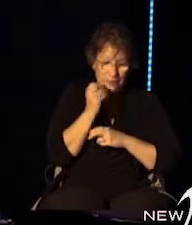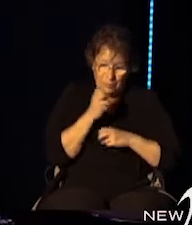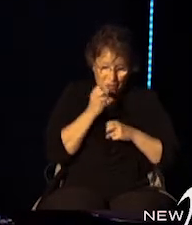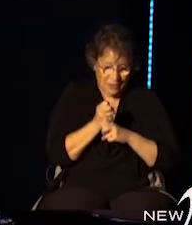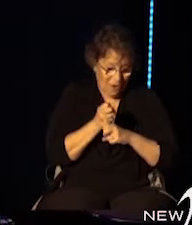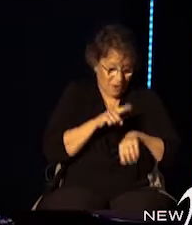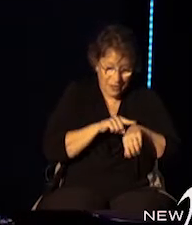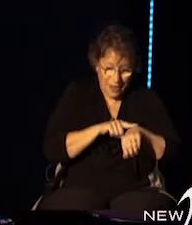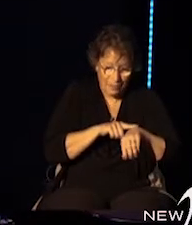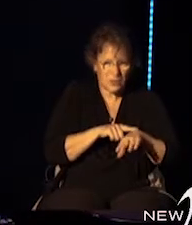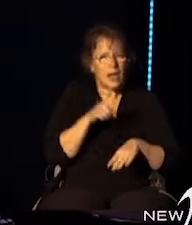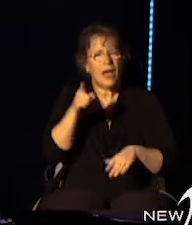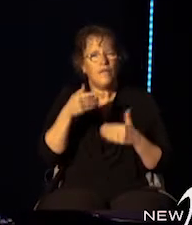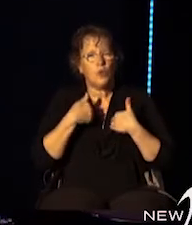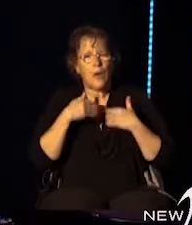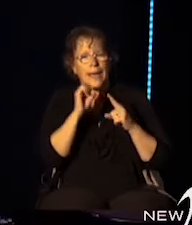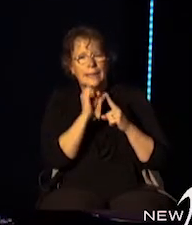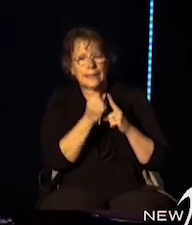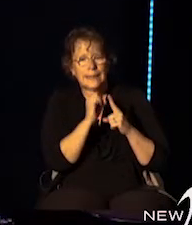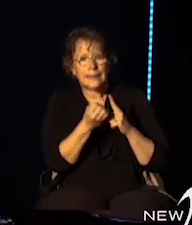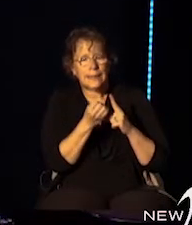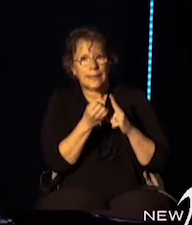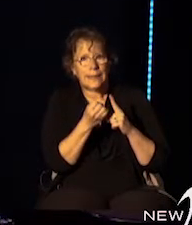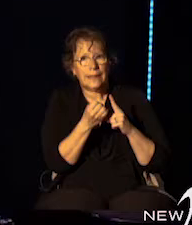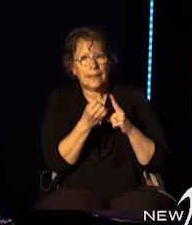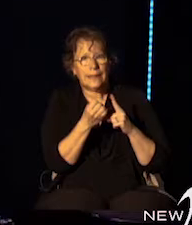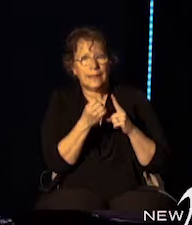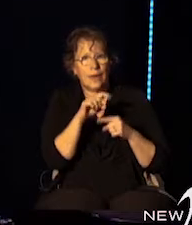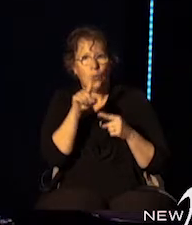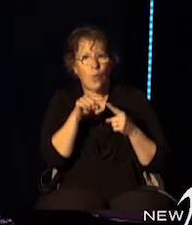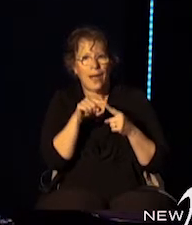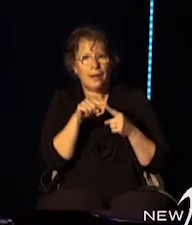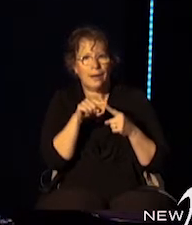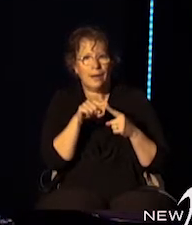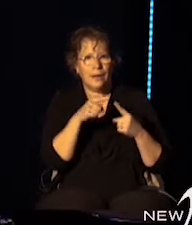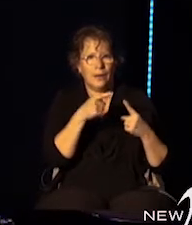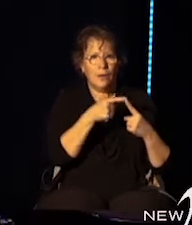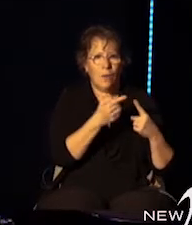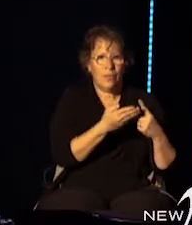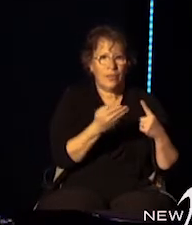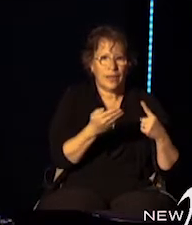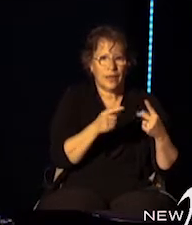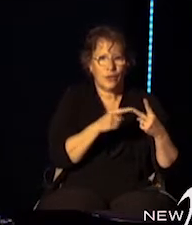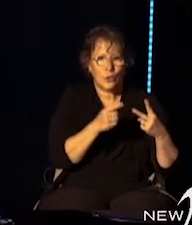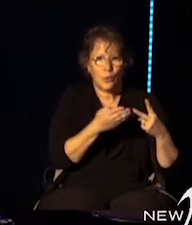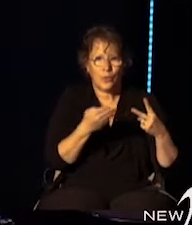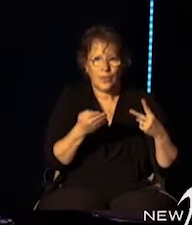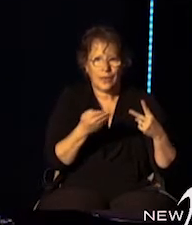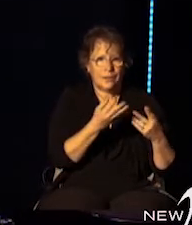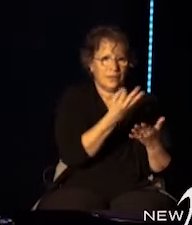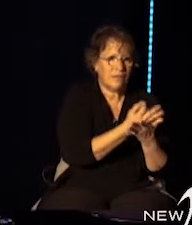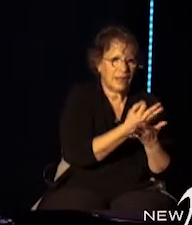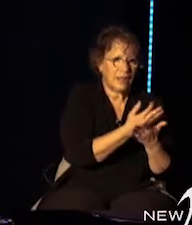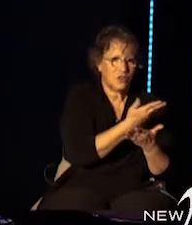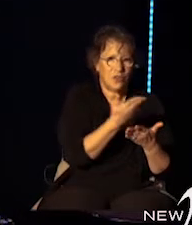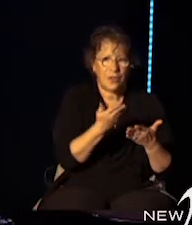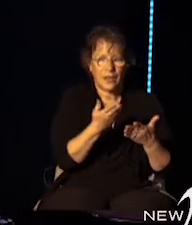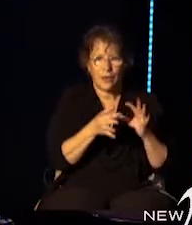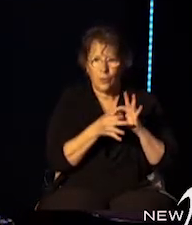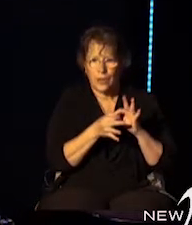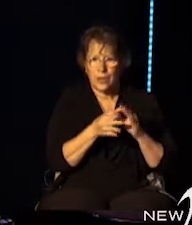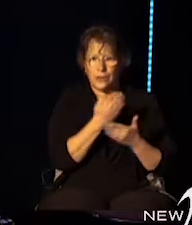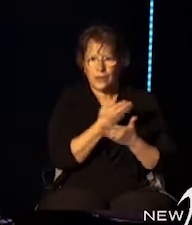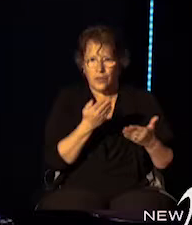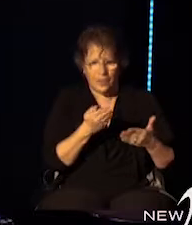not just one thing, you could deal with one thing? It's not just two things. It's not just a financial thing, it's a relational thing. It's not